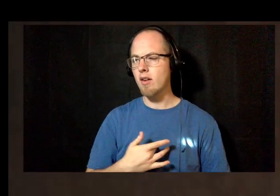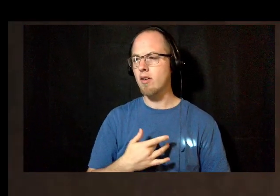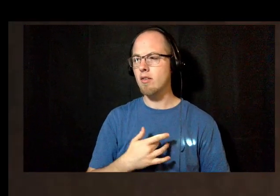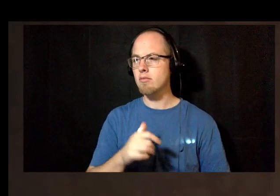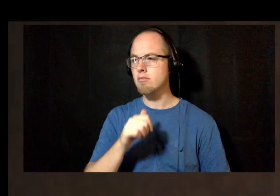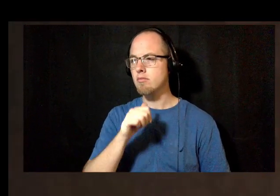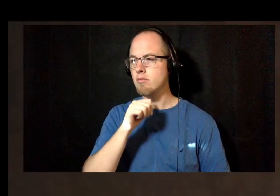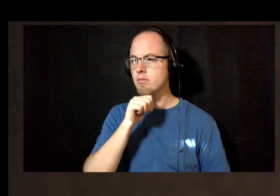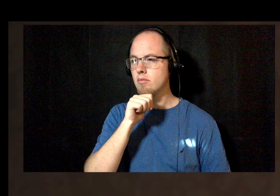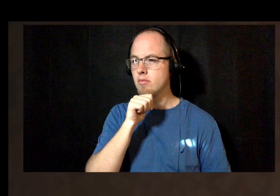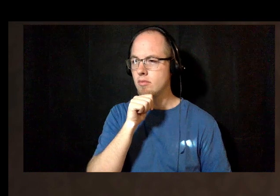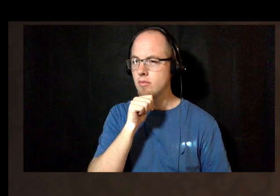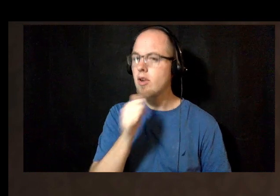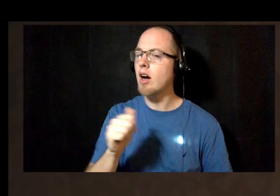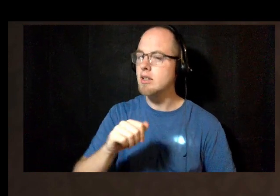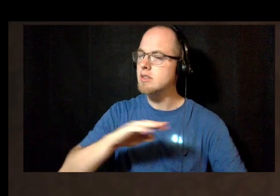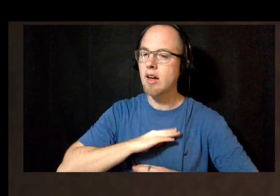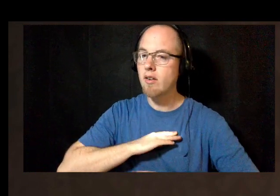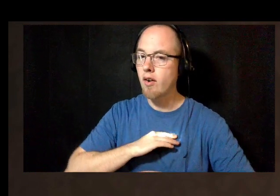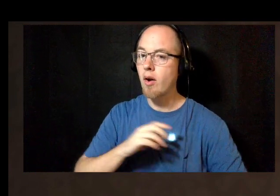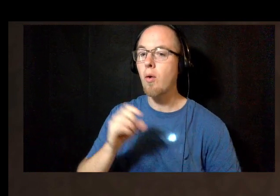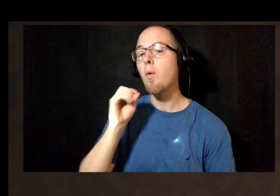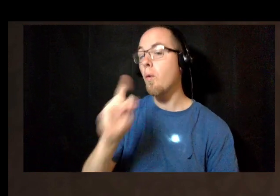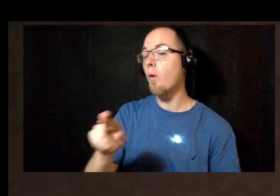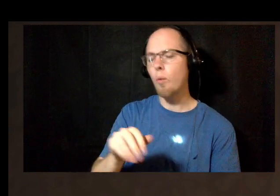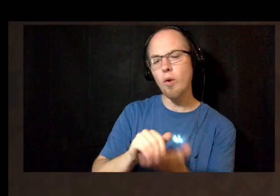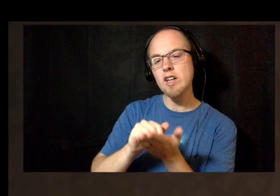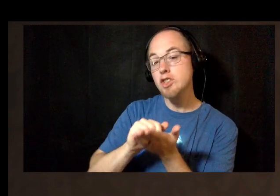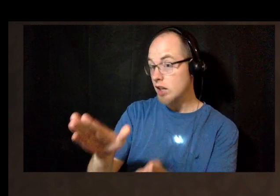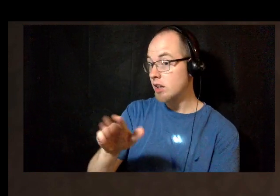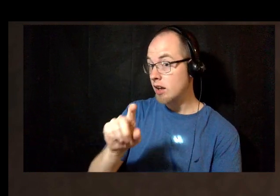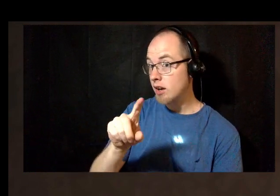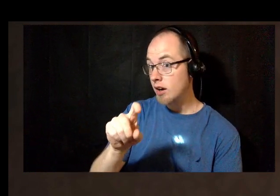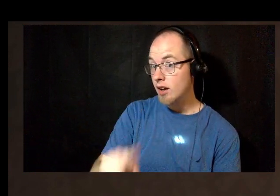unsatisfied or rejected?